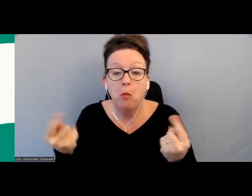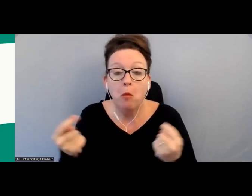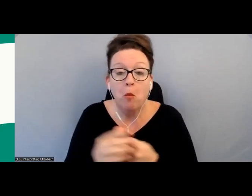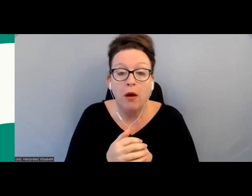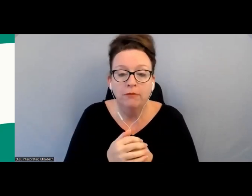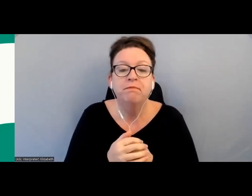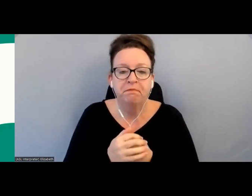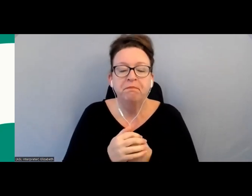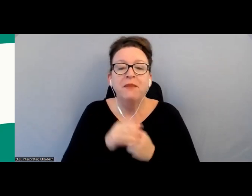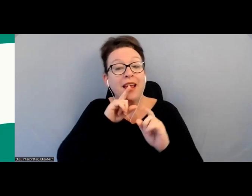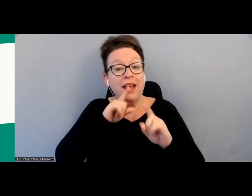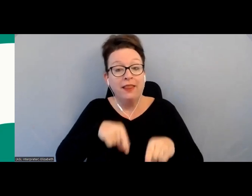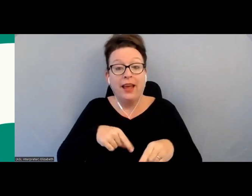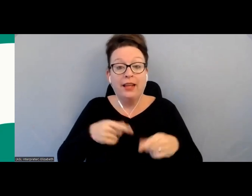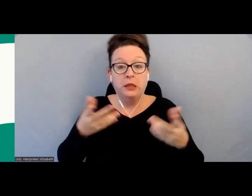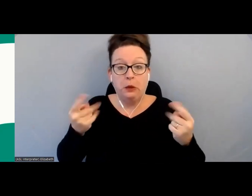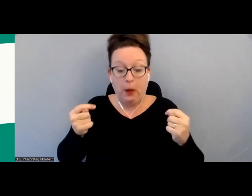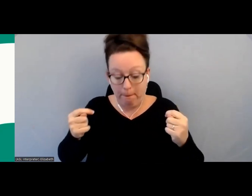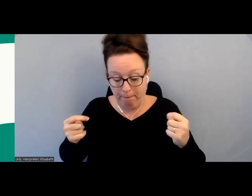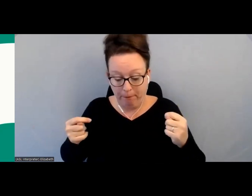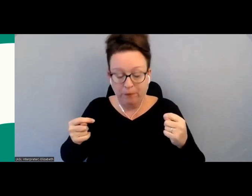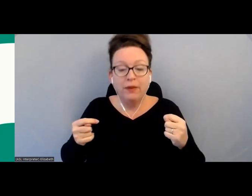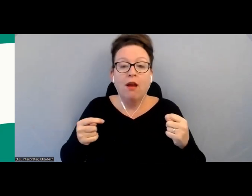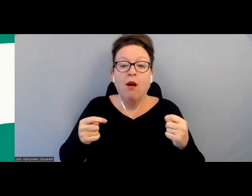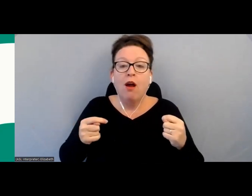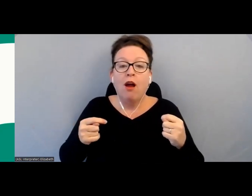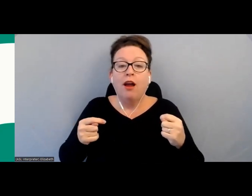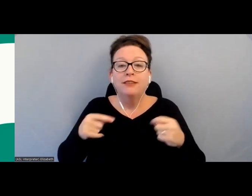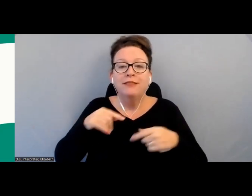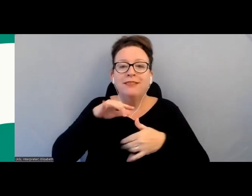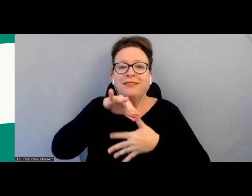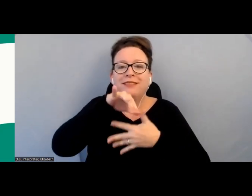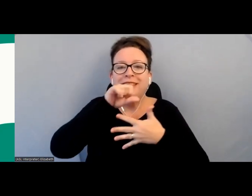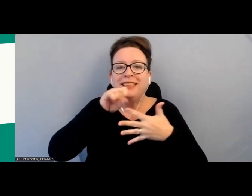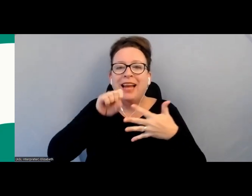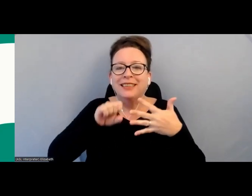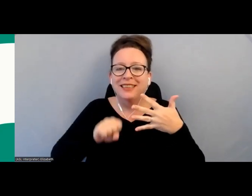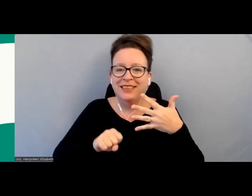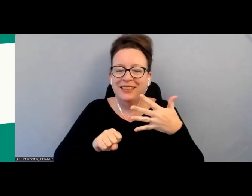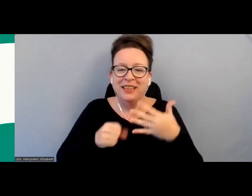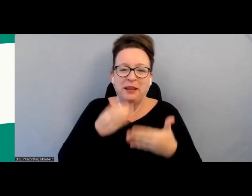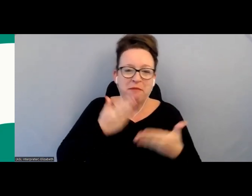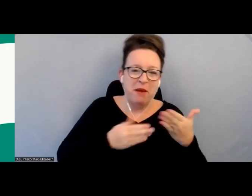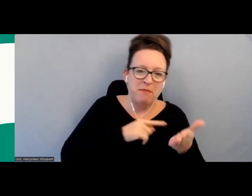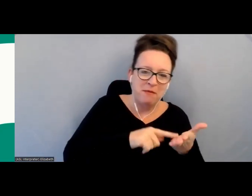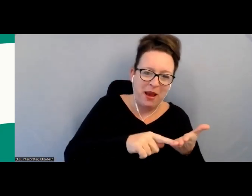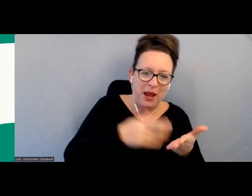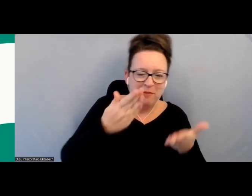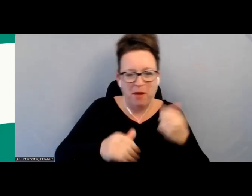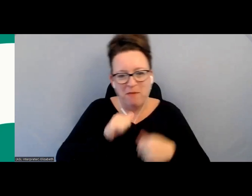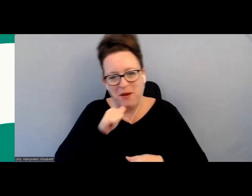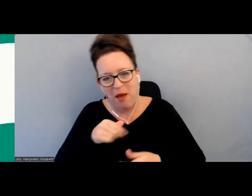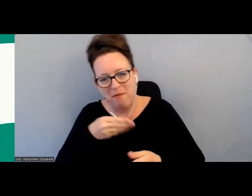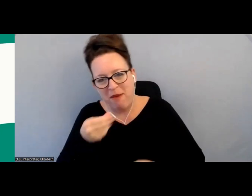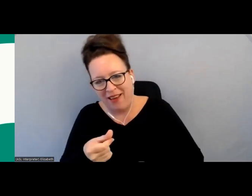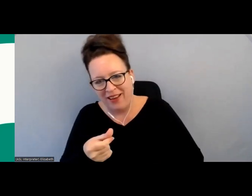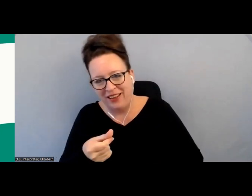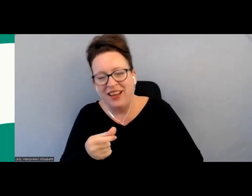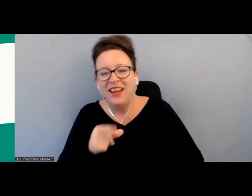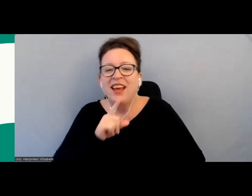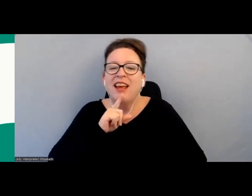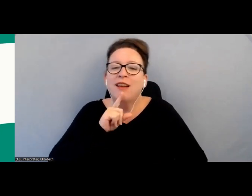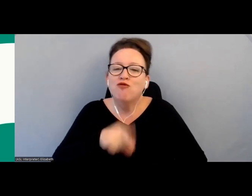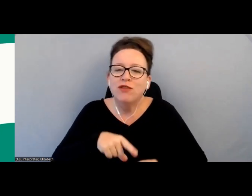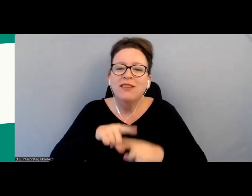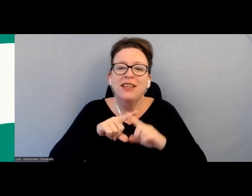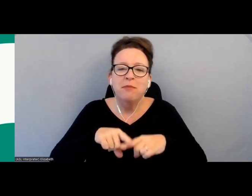the answer is any and all of those things. They may be paid, they may be unpaid. It really depends on